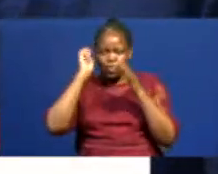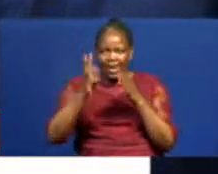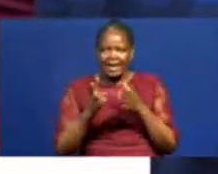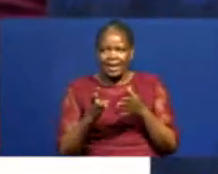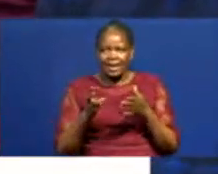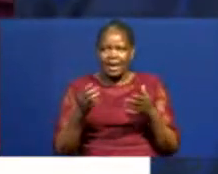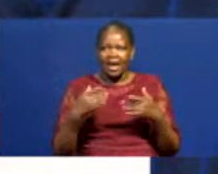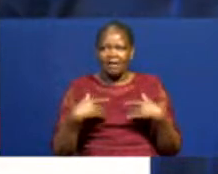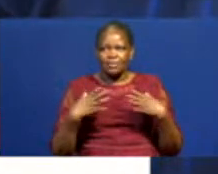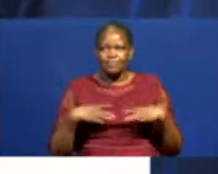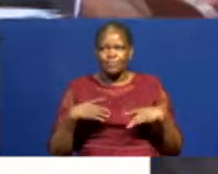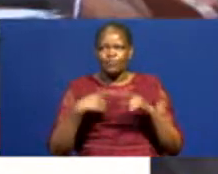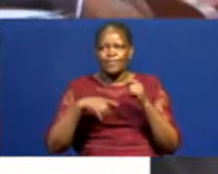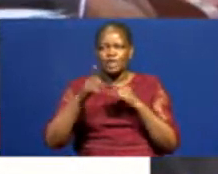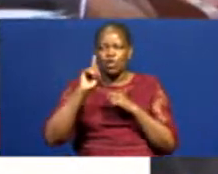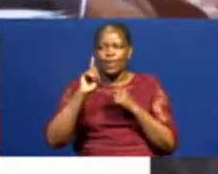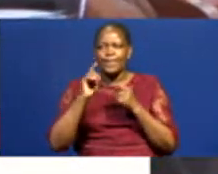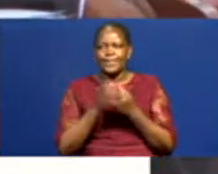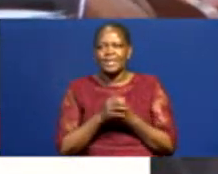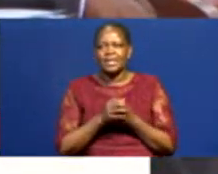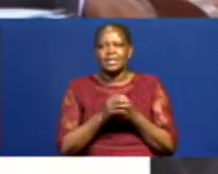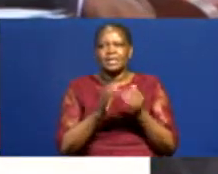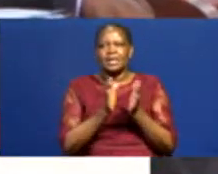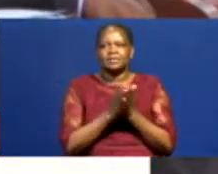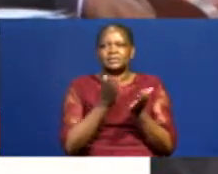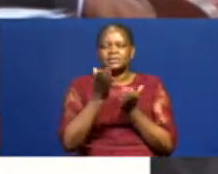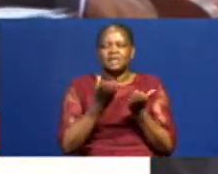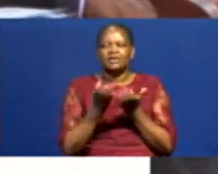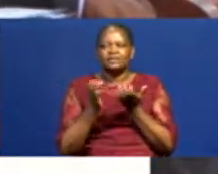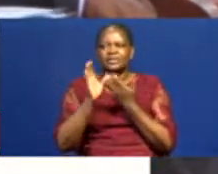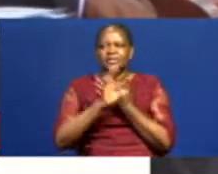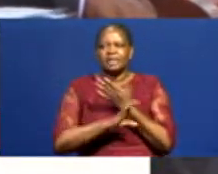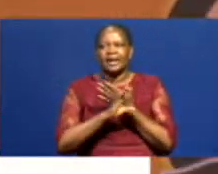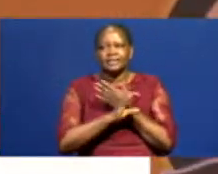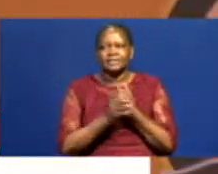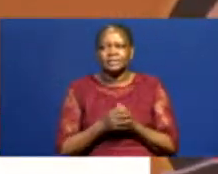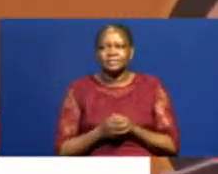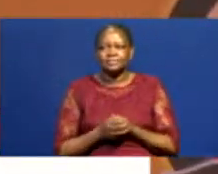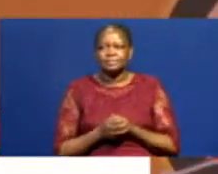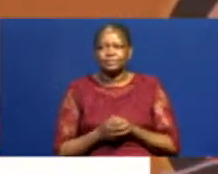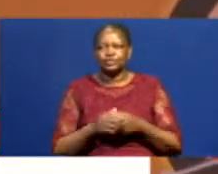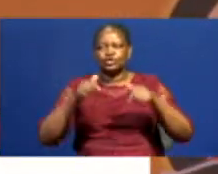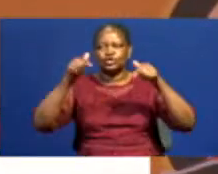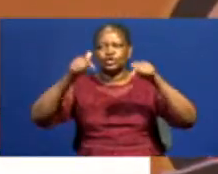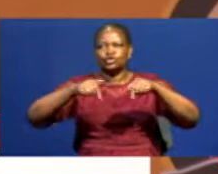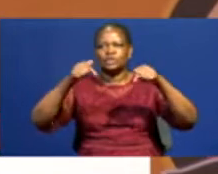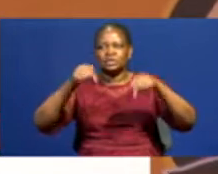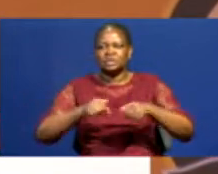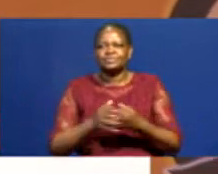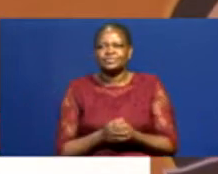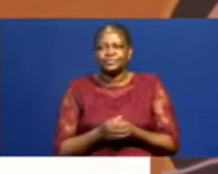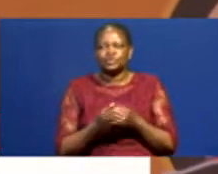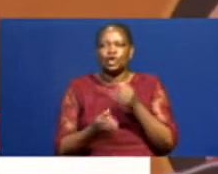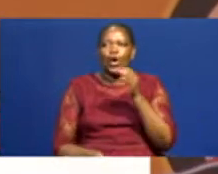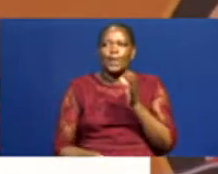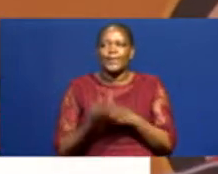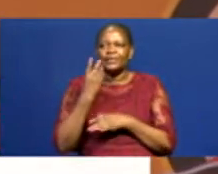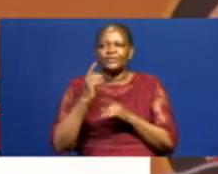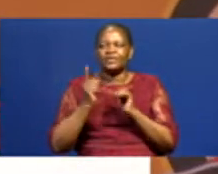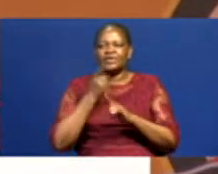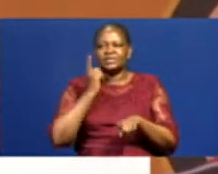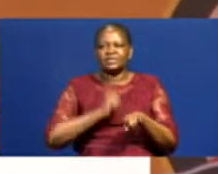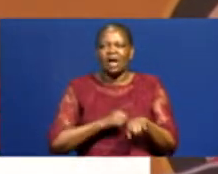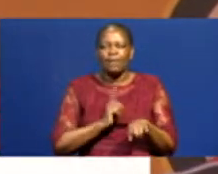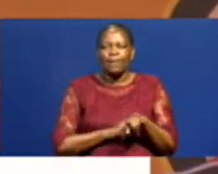help the residents of Nairobi, but also serve the entire country at large. Yani leo, tunafungua kwa mara ya